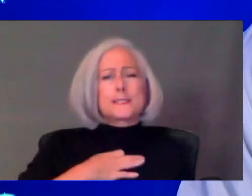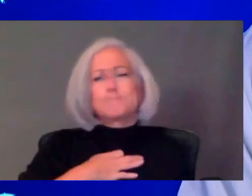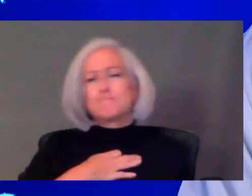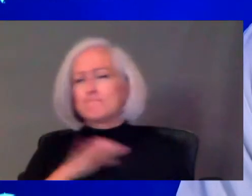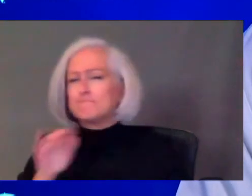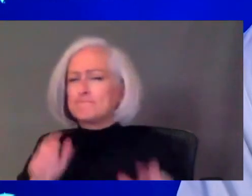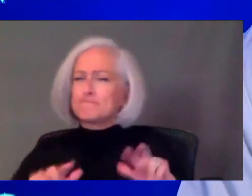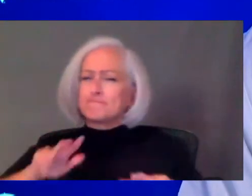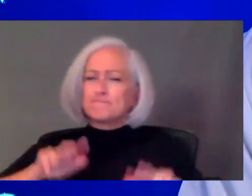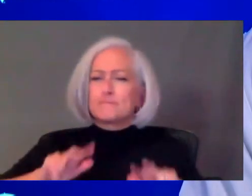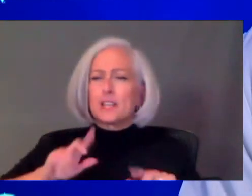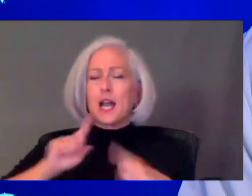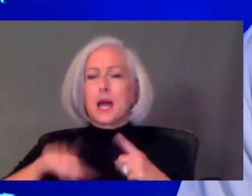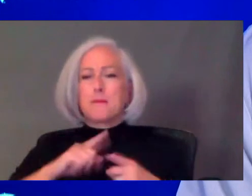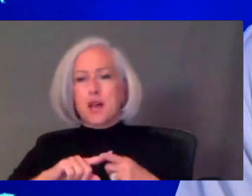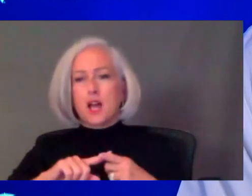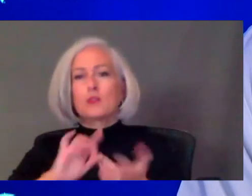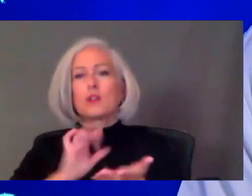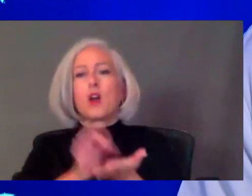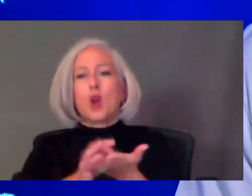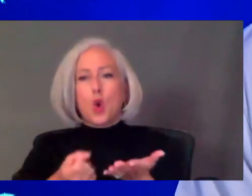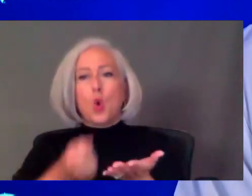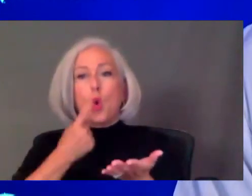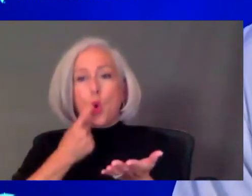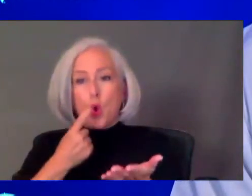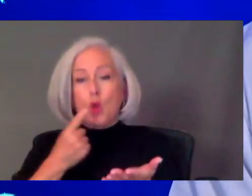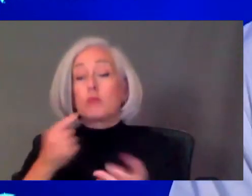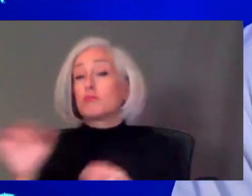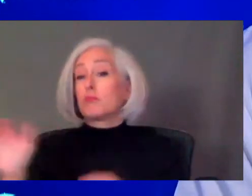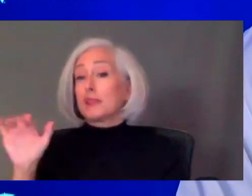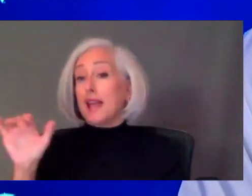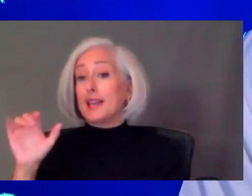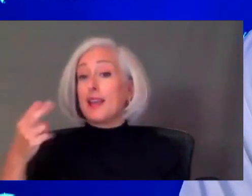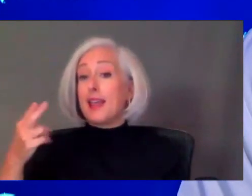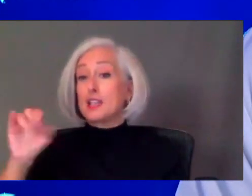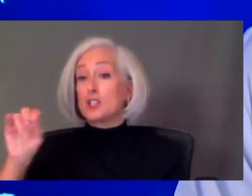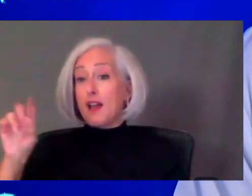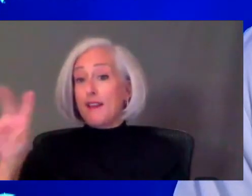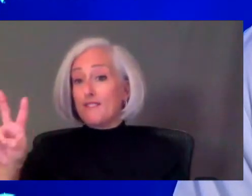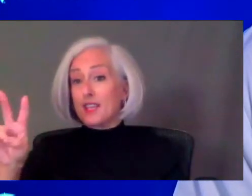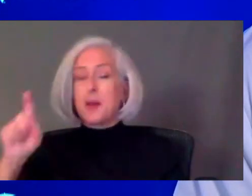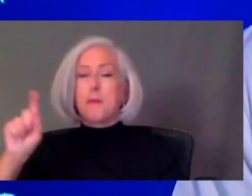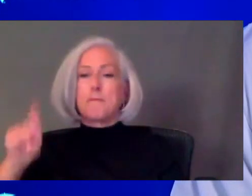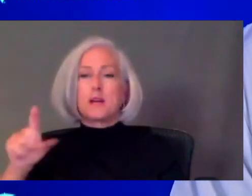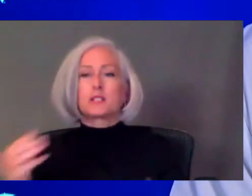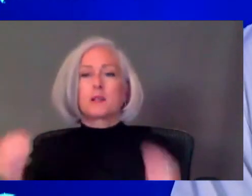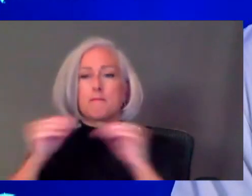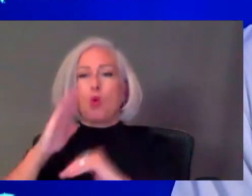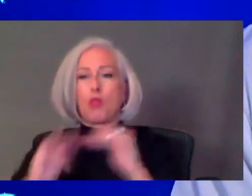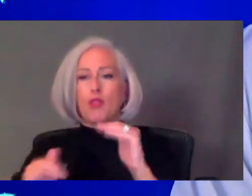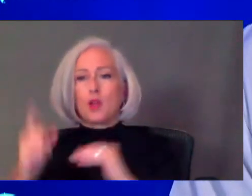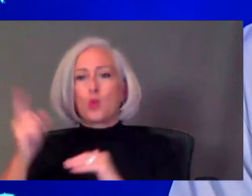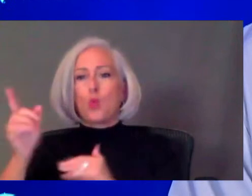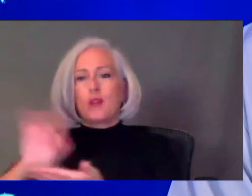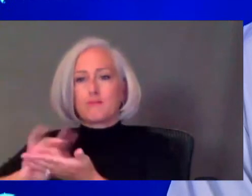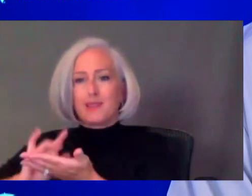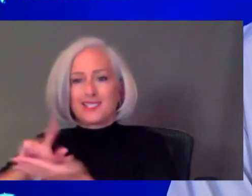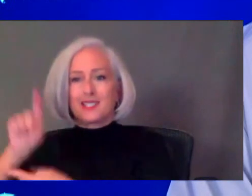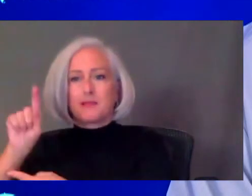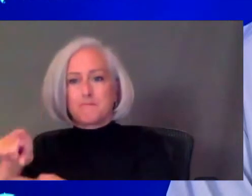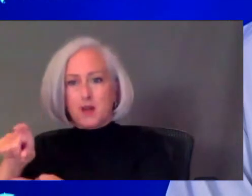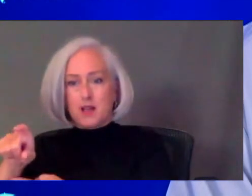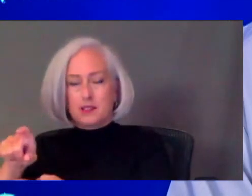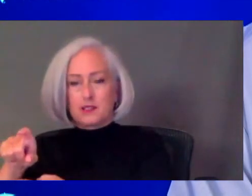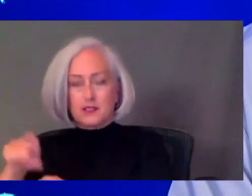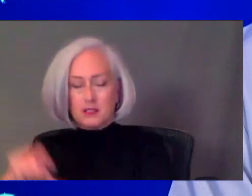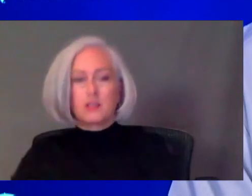have to provide a combination therapy, or is one drug going to be good enough? So. All right, Jess, I bet there's a lot of questions There out really there. are. Can you guys stick around a little bit